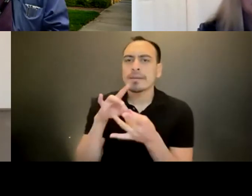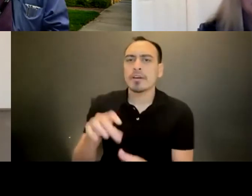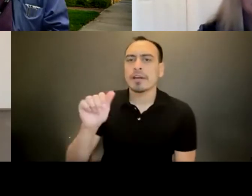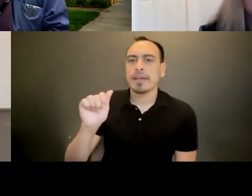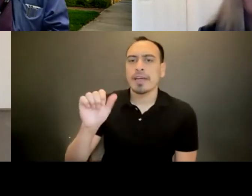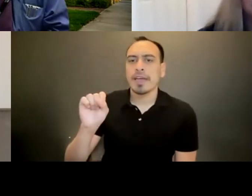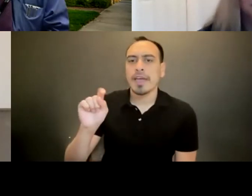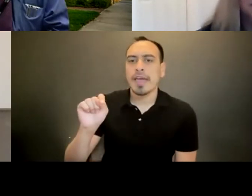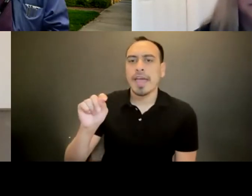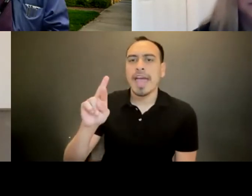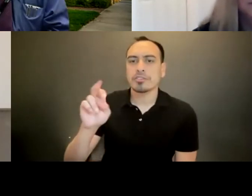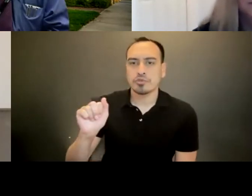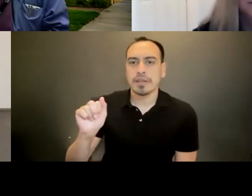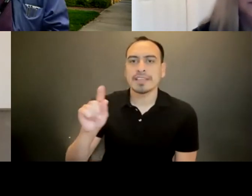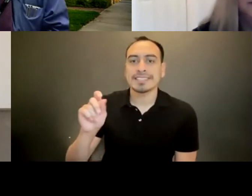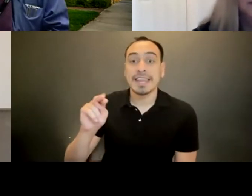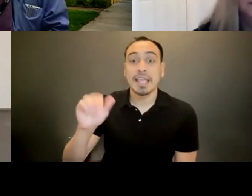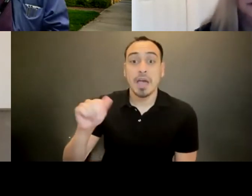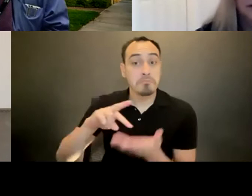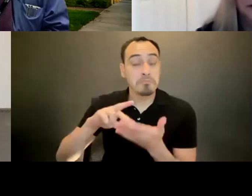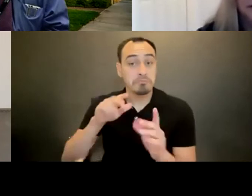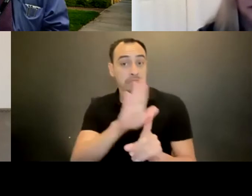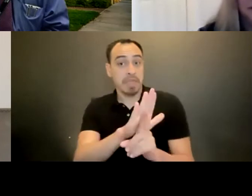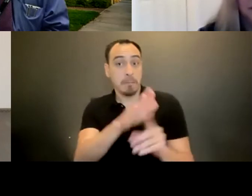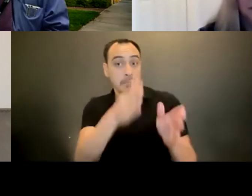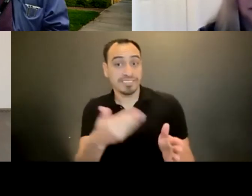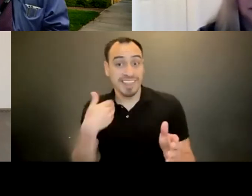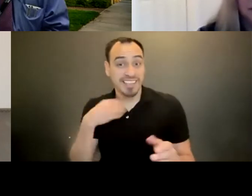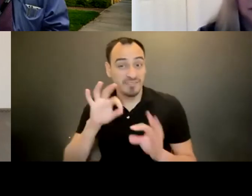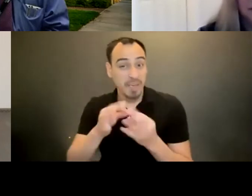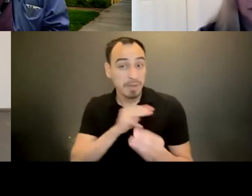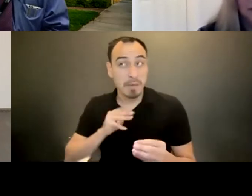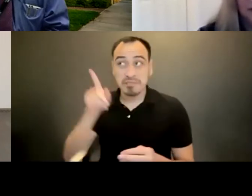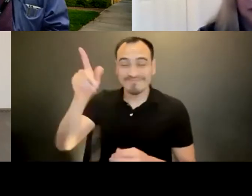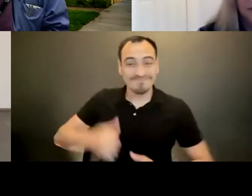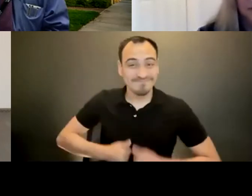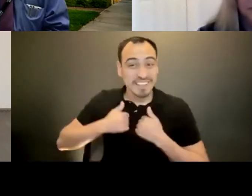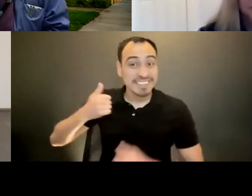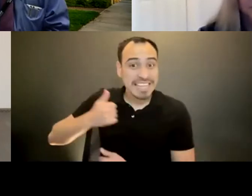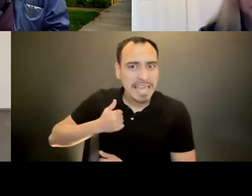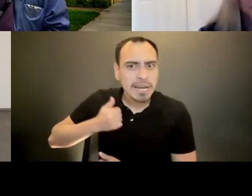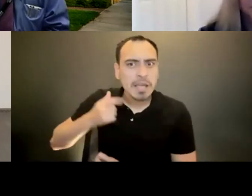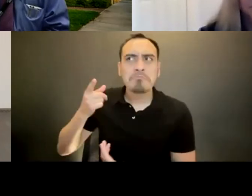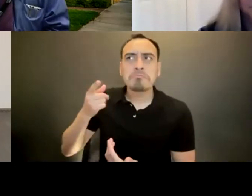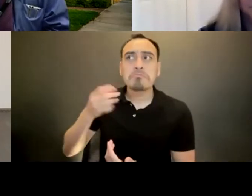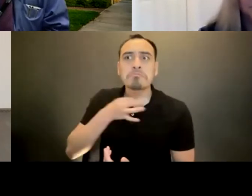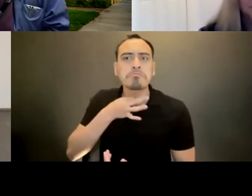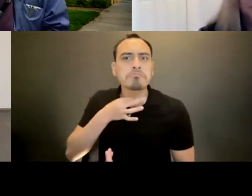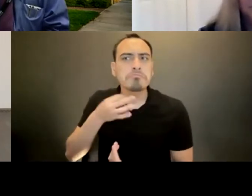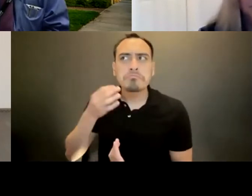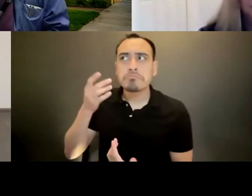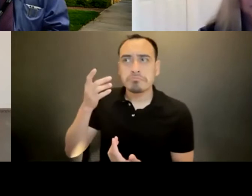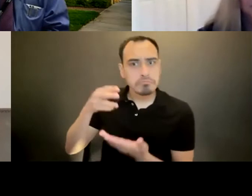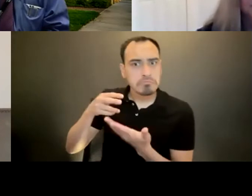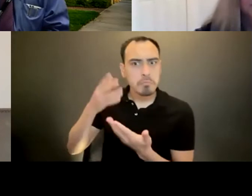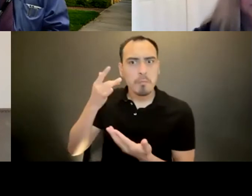This person says they have a family member living in Canada and they're wondering if it's safe for them to take the vaccine when they're eligible to do so, wondering why specifically